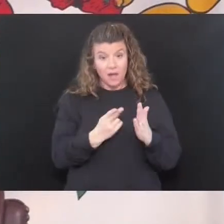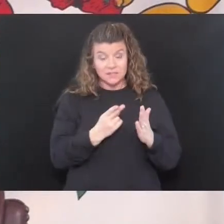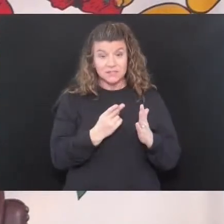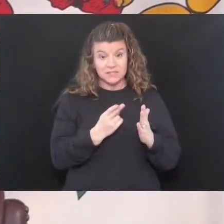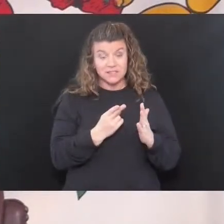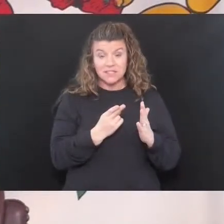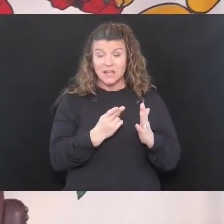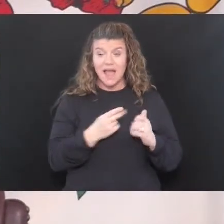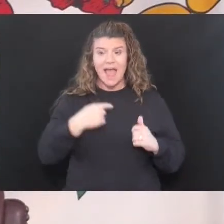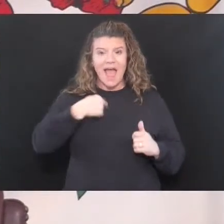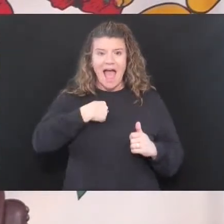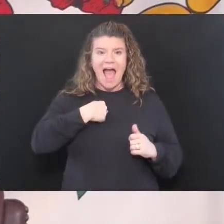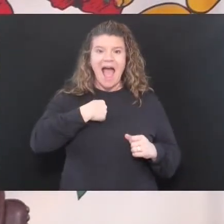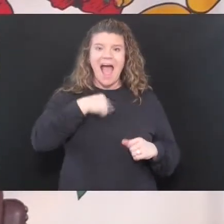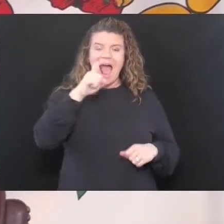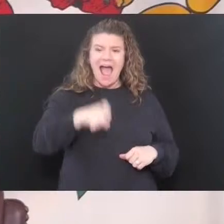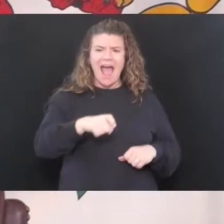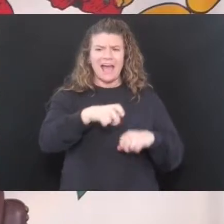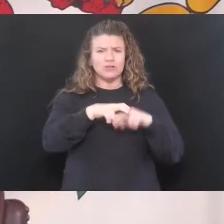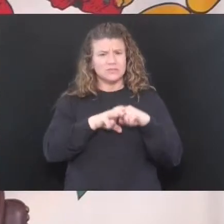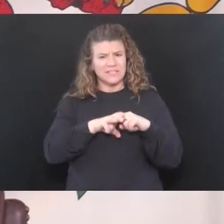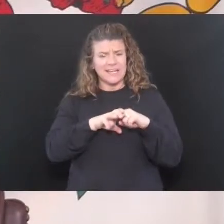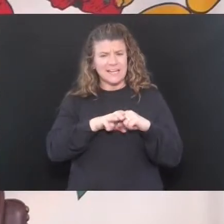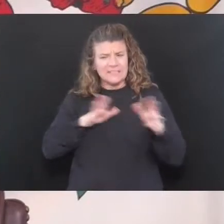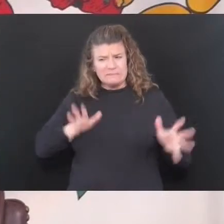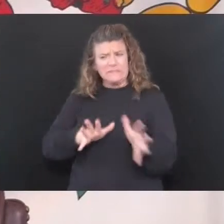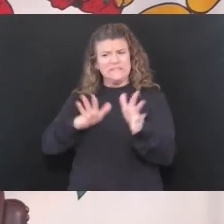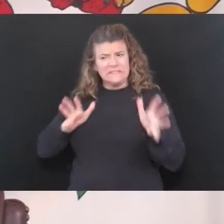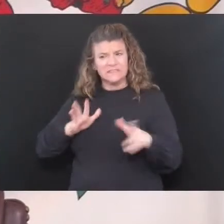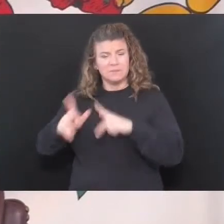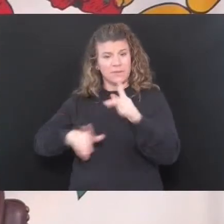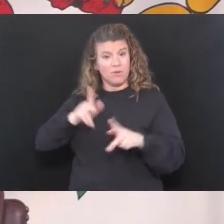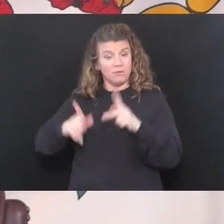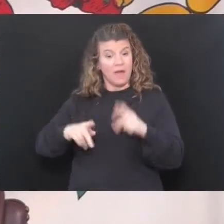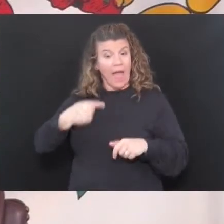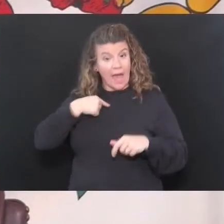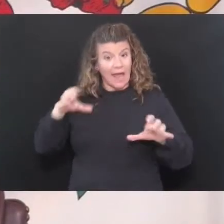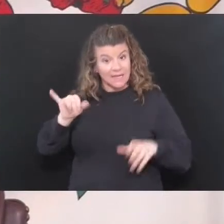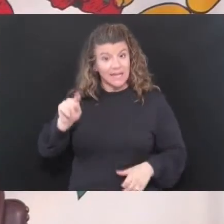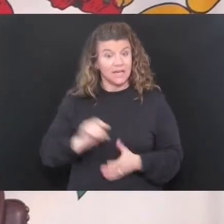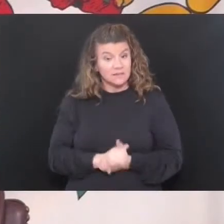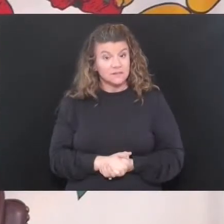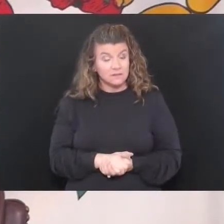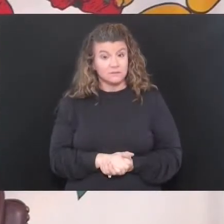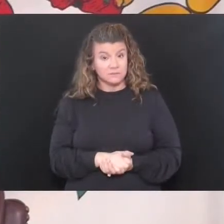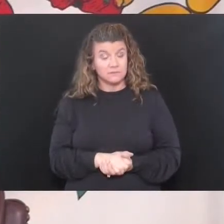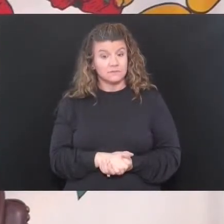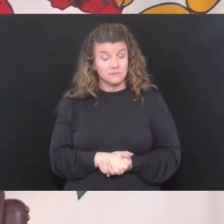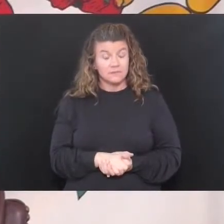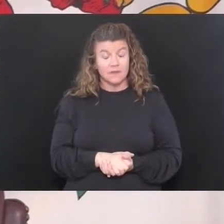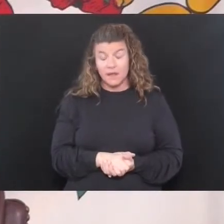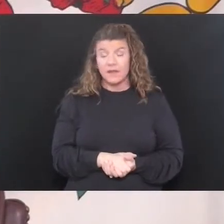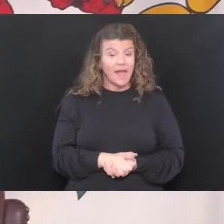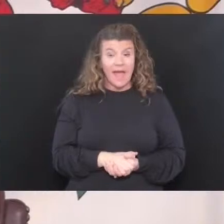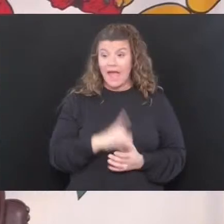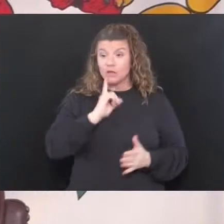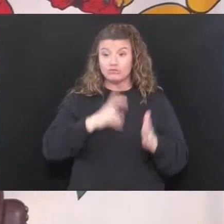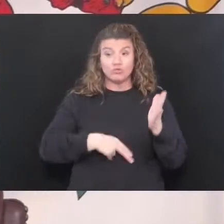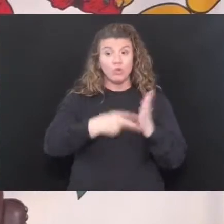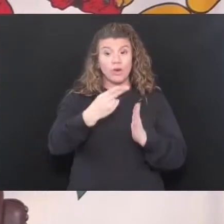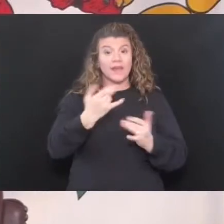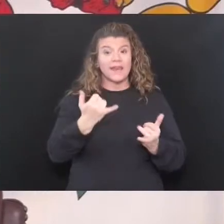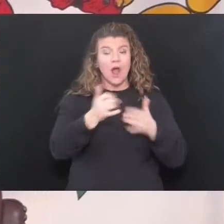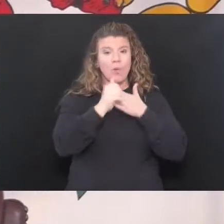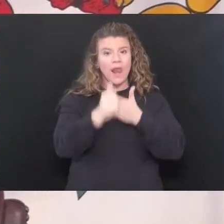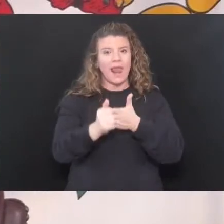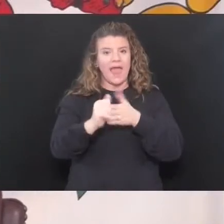honest, I had to sit on a few people. And I did that. And lo and behold, we led the